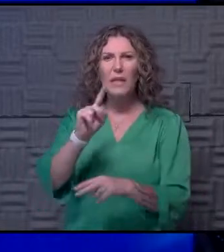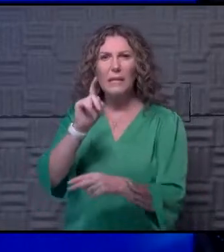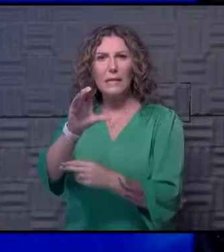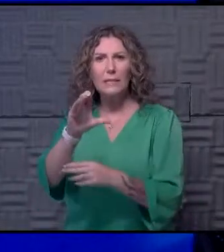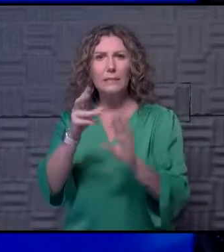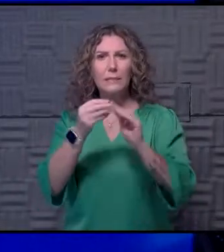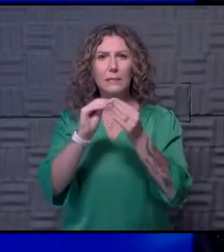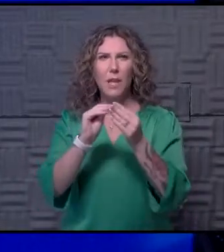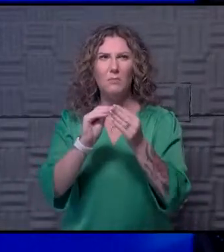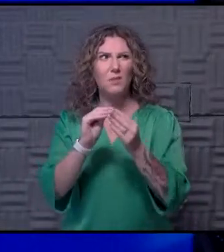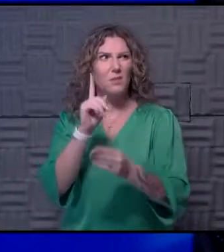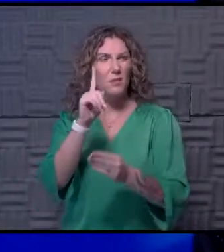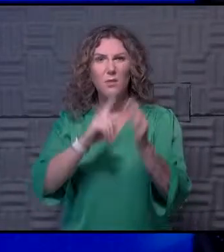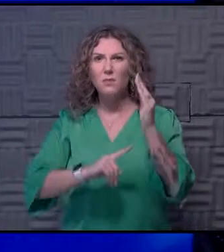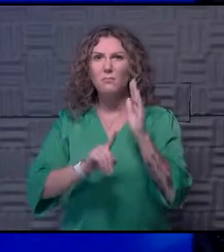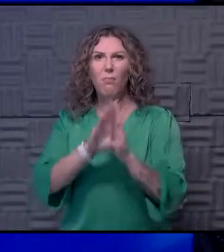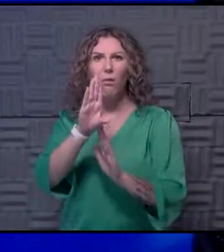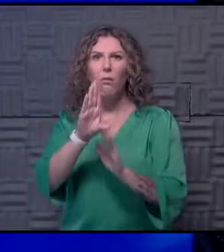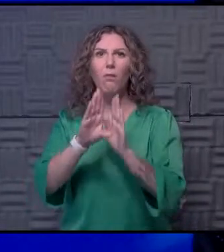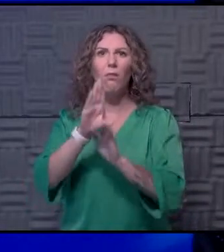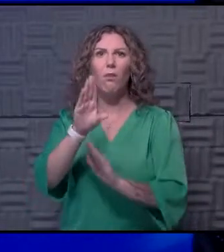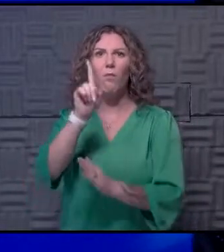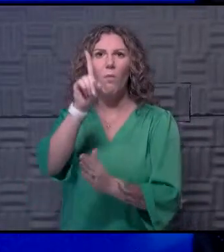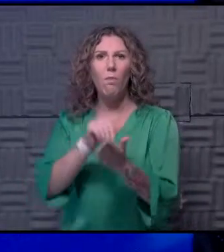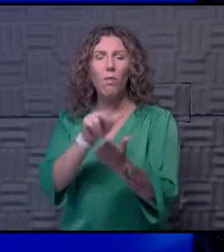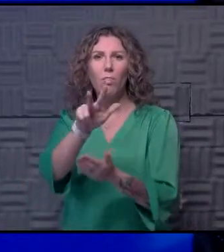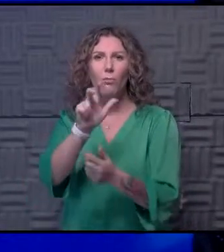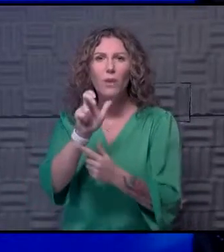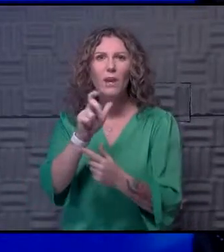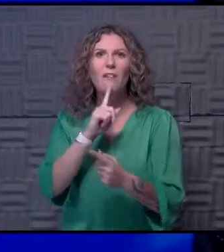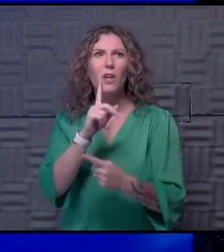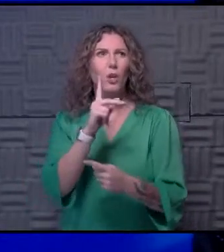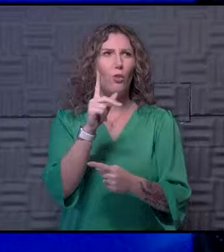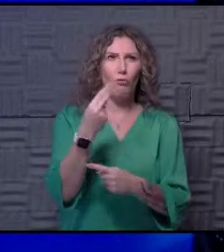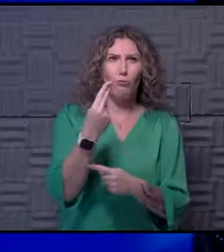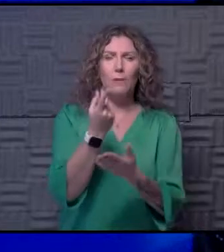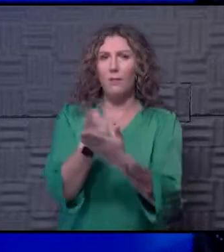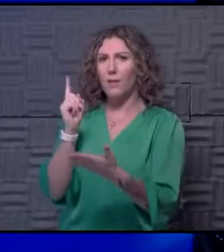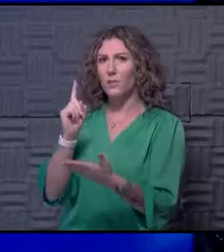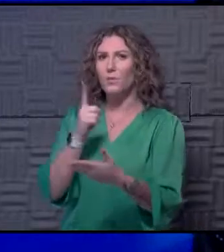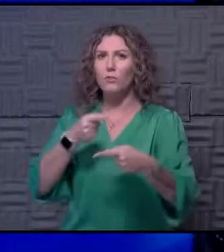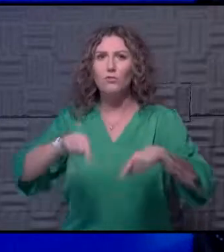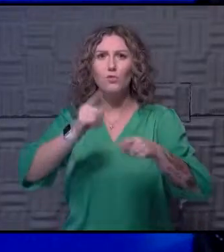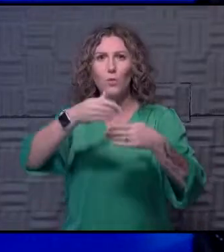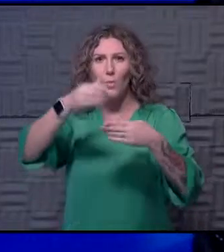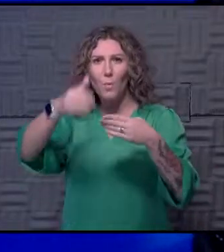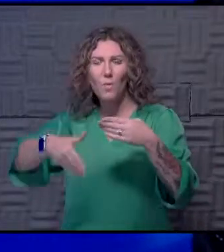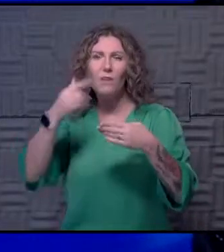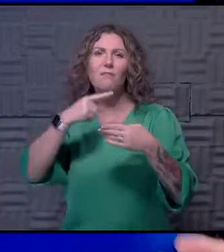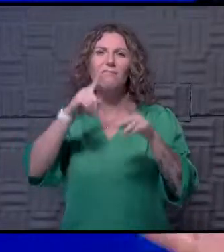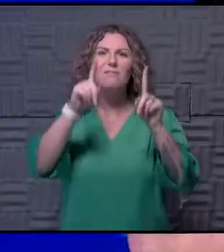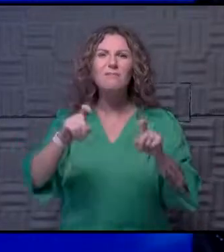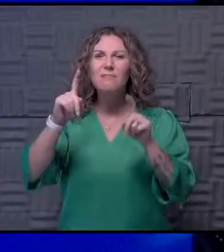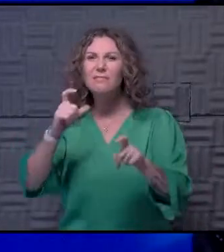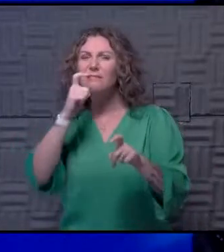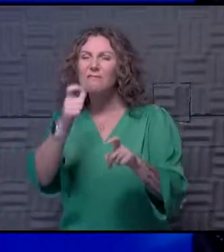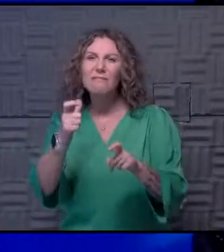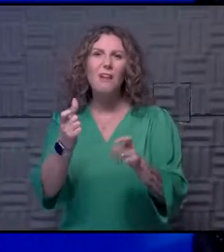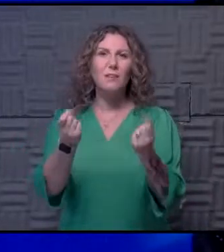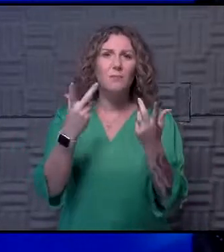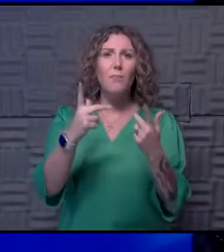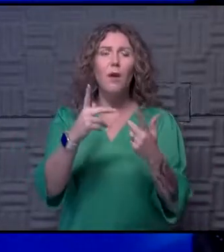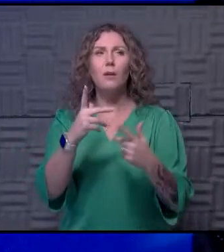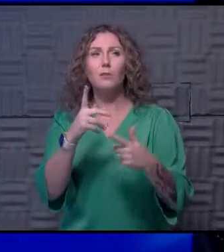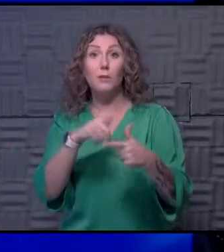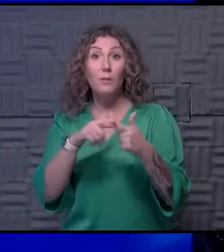like 1,300 last week, one day. I don't remember, it was Thursday or something. And then over the weekend, usually a little lower testing on the weekends, but 800. I think it was lower on